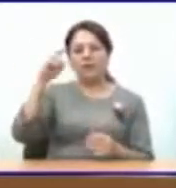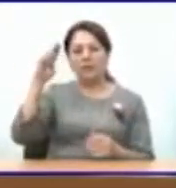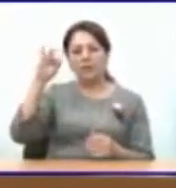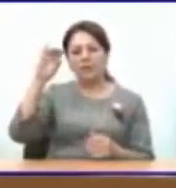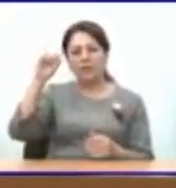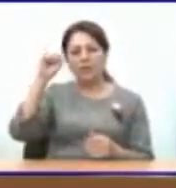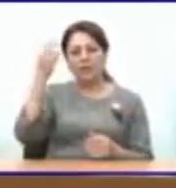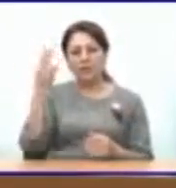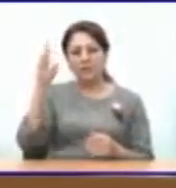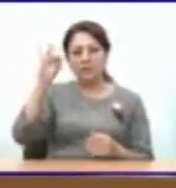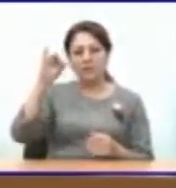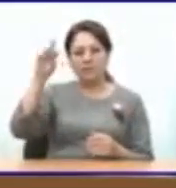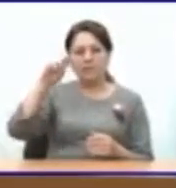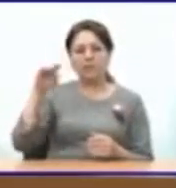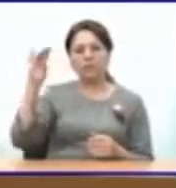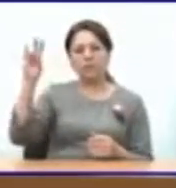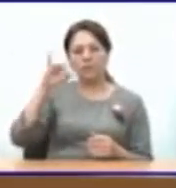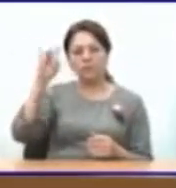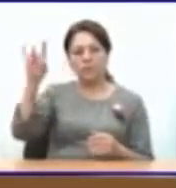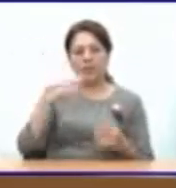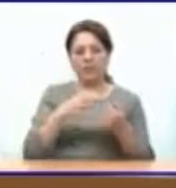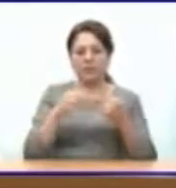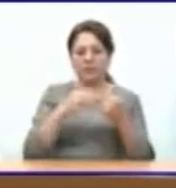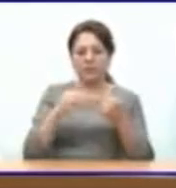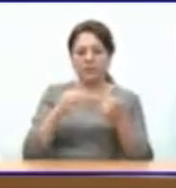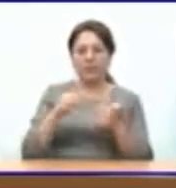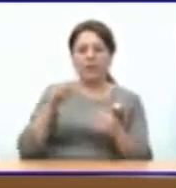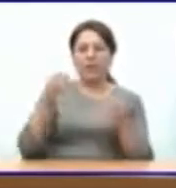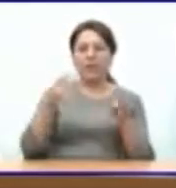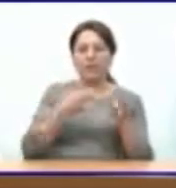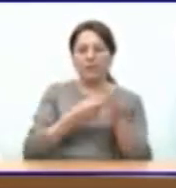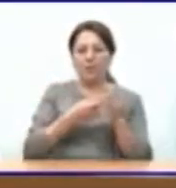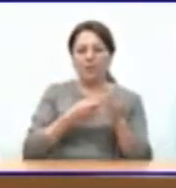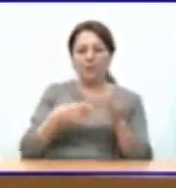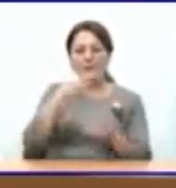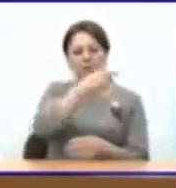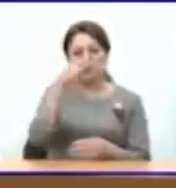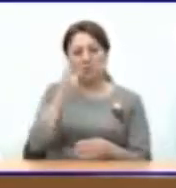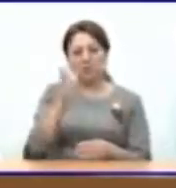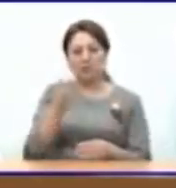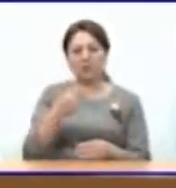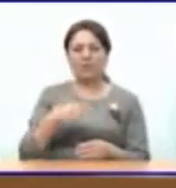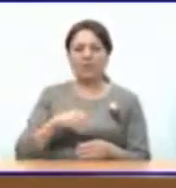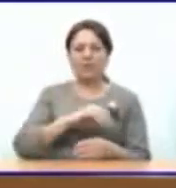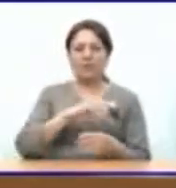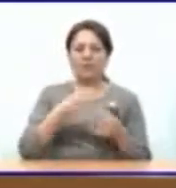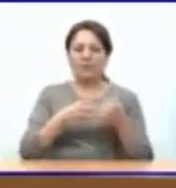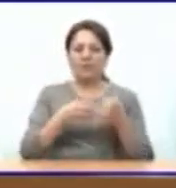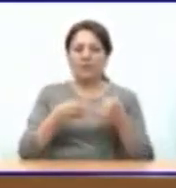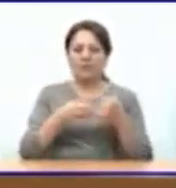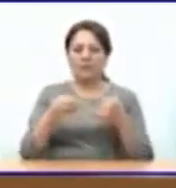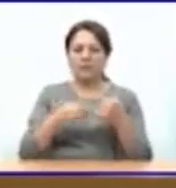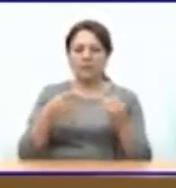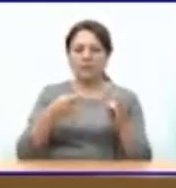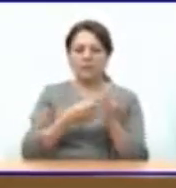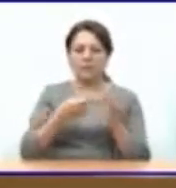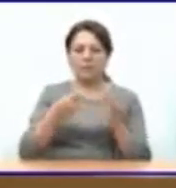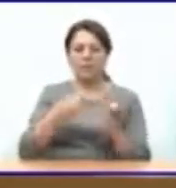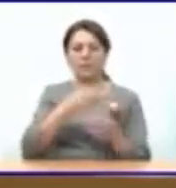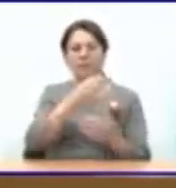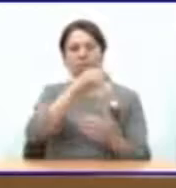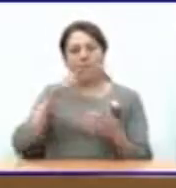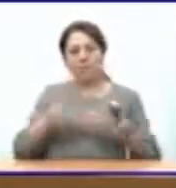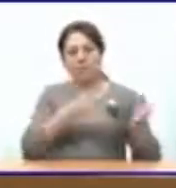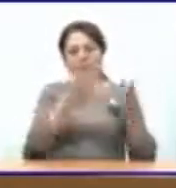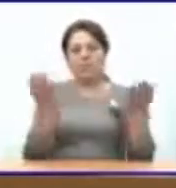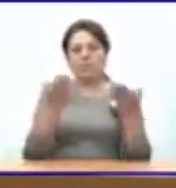yerning magnit maydoni chiziqlari. Demak, magnit maydon ko'k chiziqlarining qanday yo'nalishga ega ekanligini